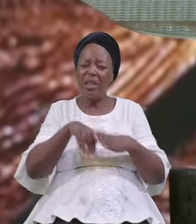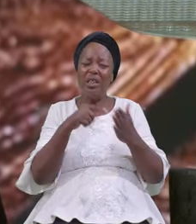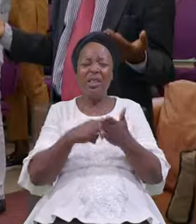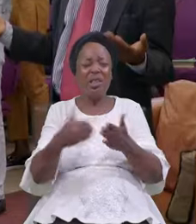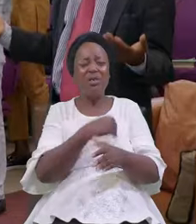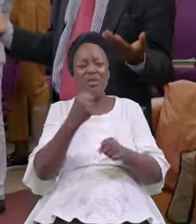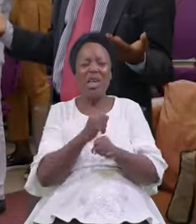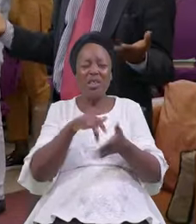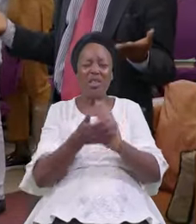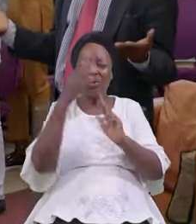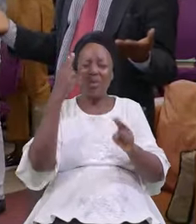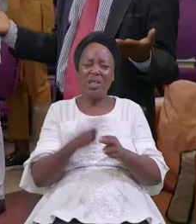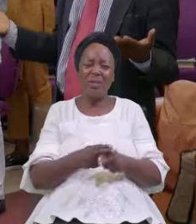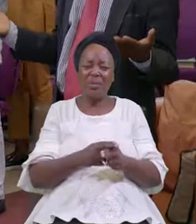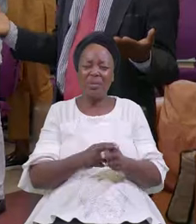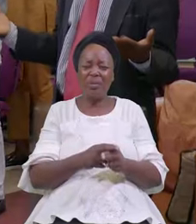Jesus' name.